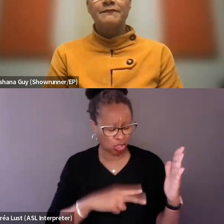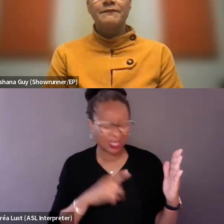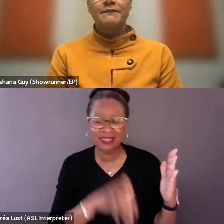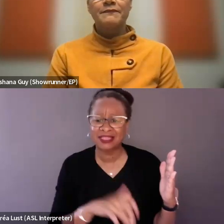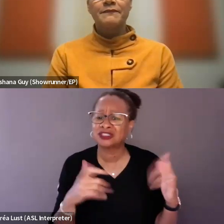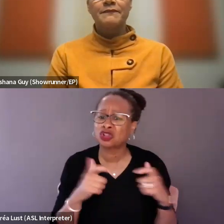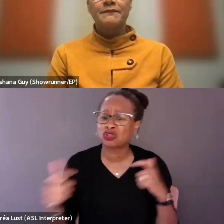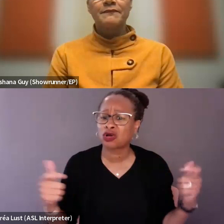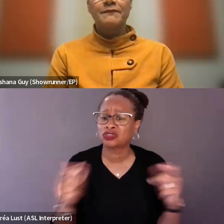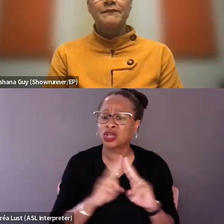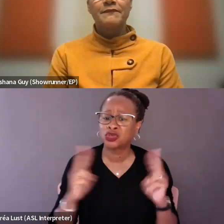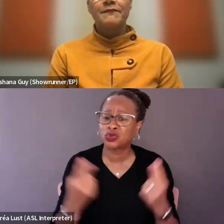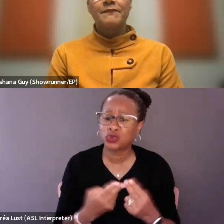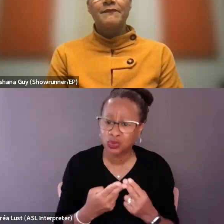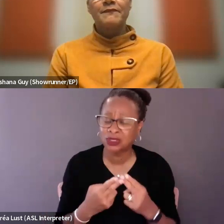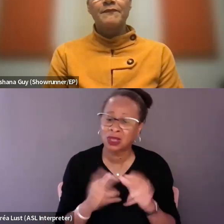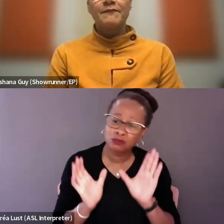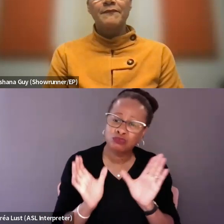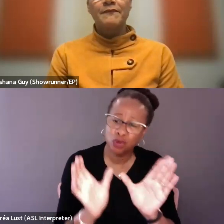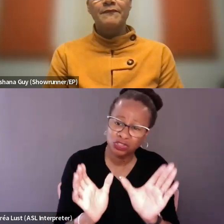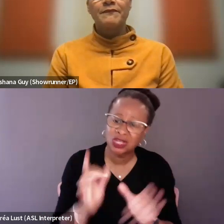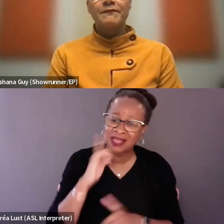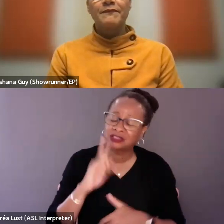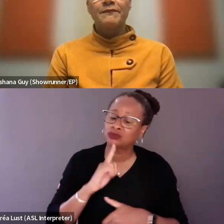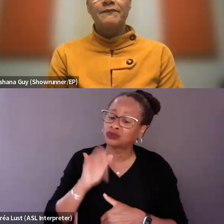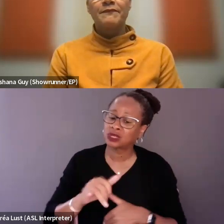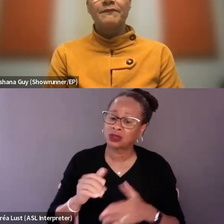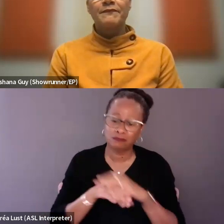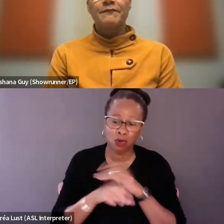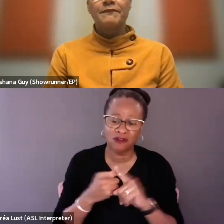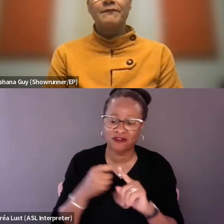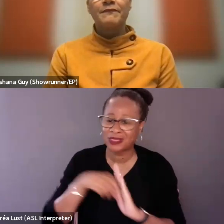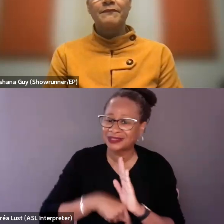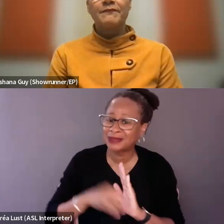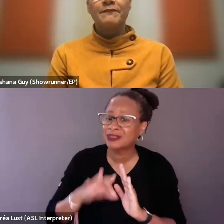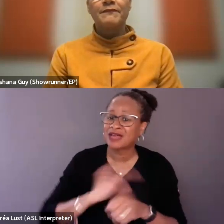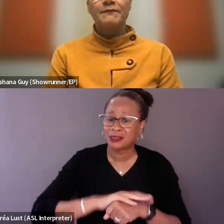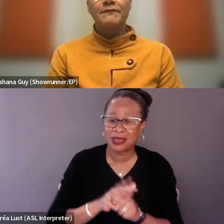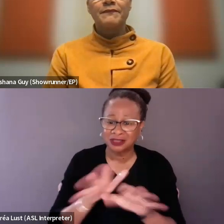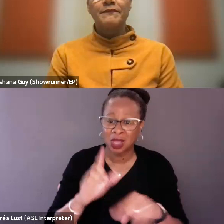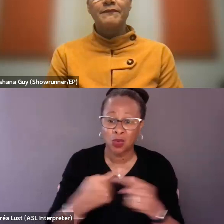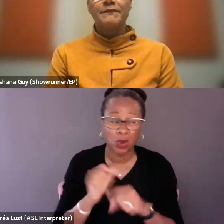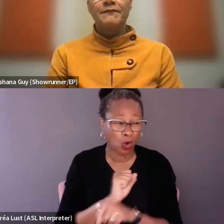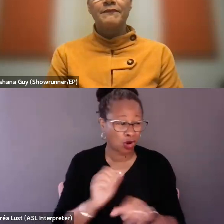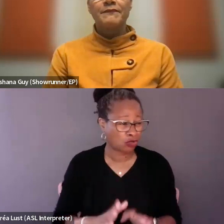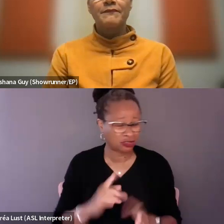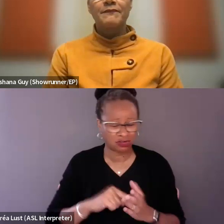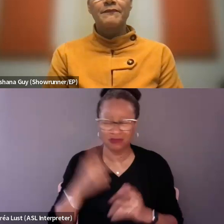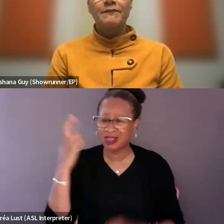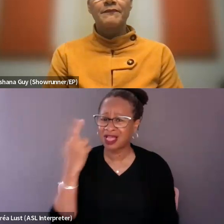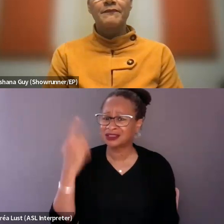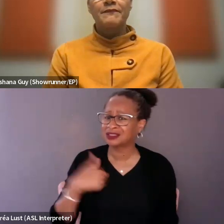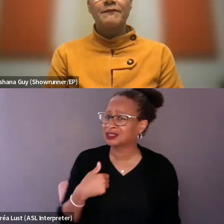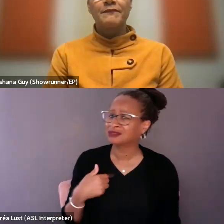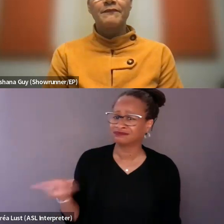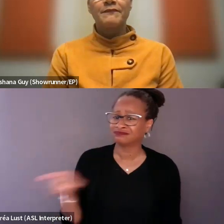larger unionization effort, I think, that was really born out of the depths of the pandemic, when workers started to realize